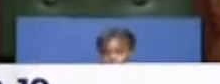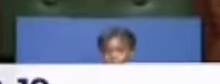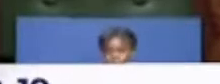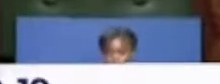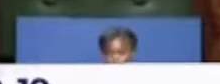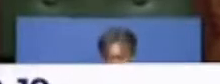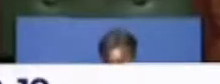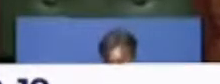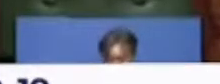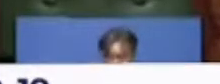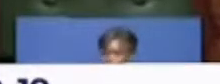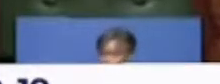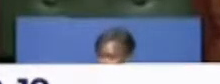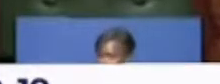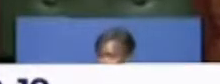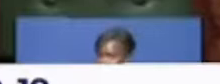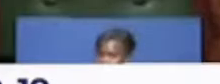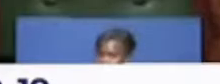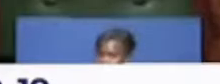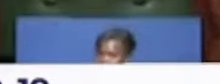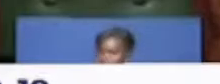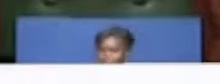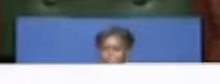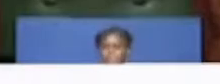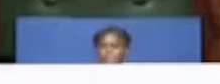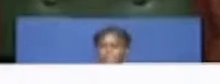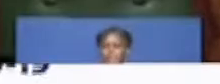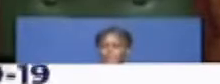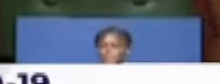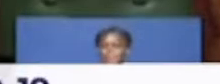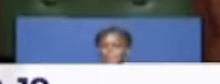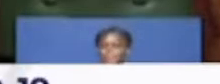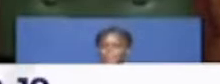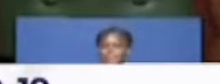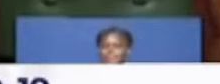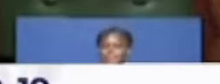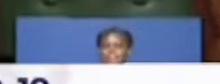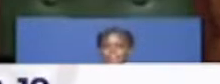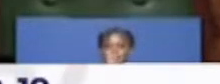107,000 teachers, approximately comprising of